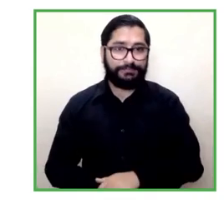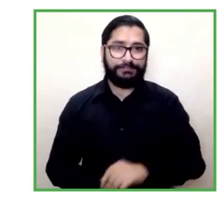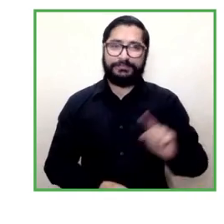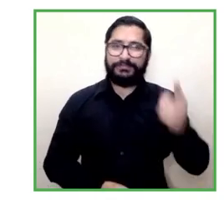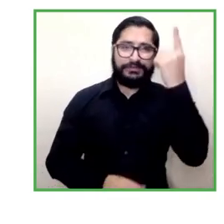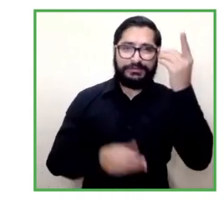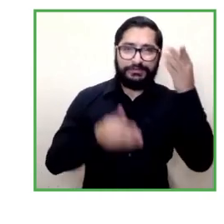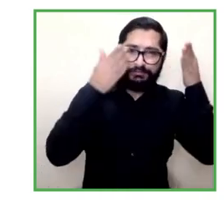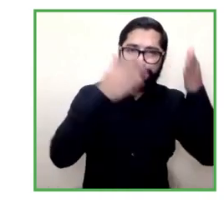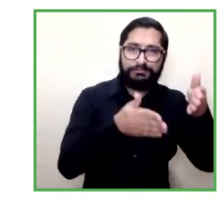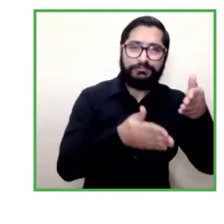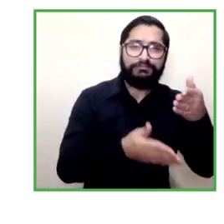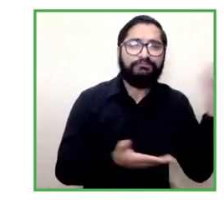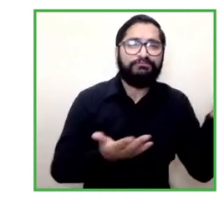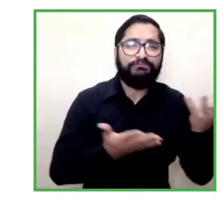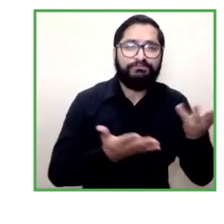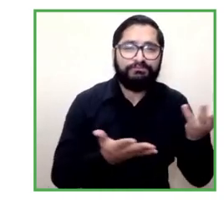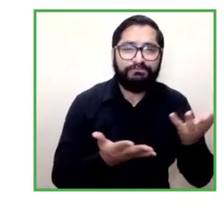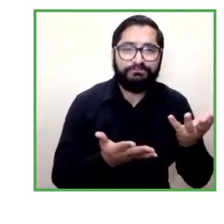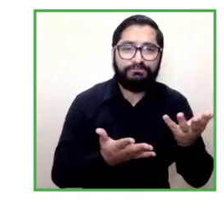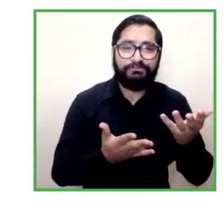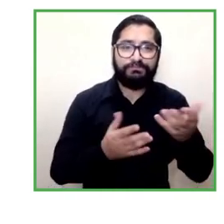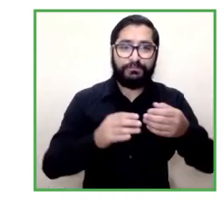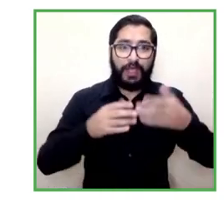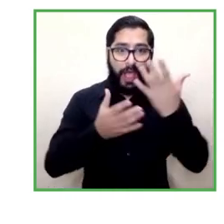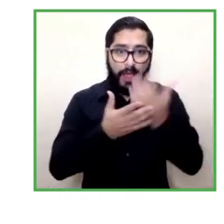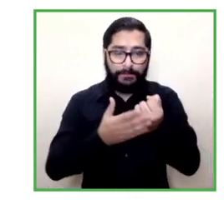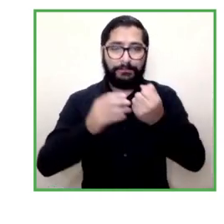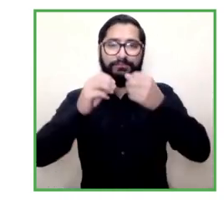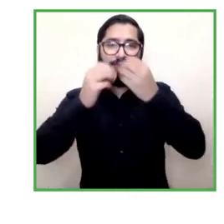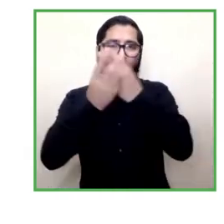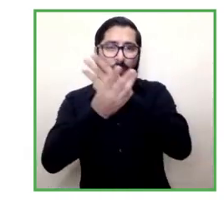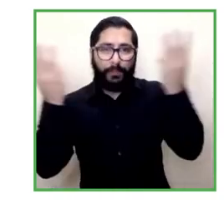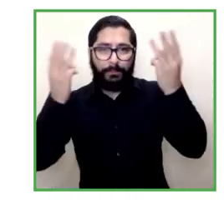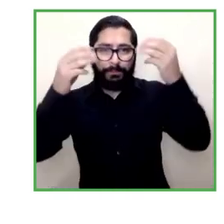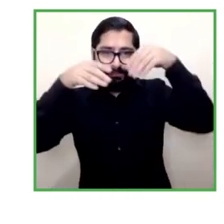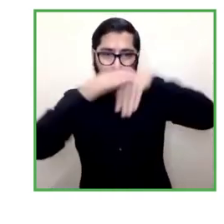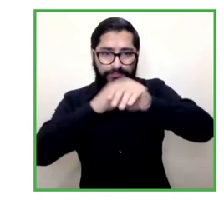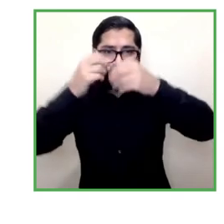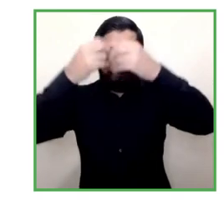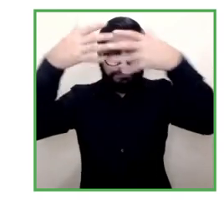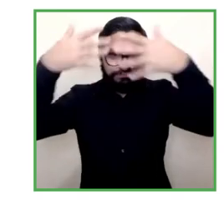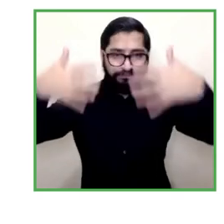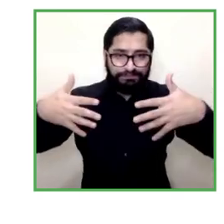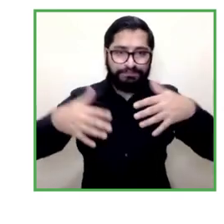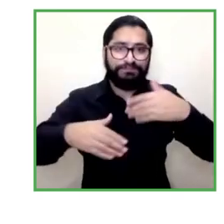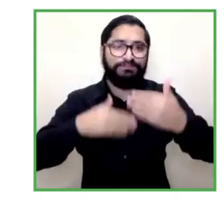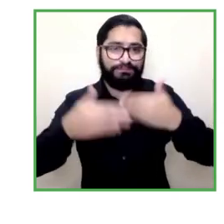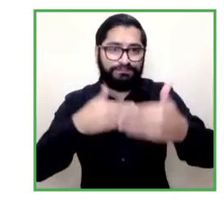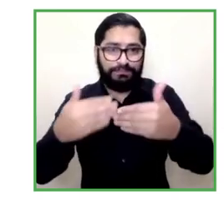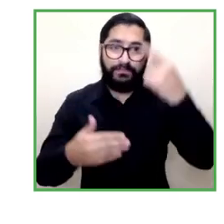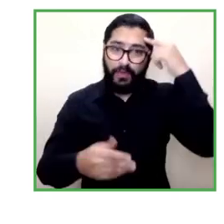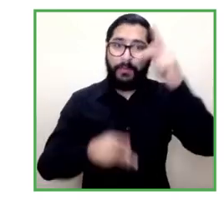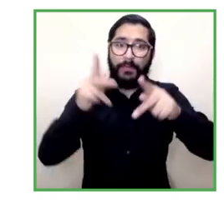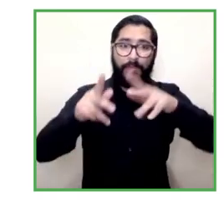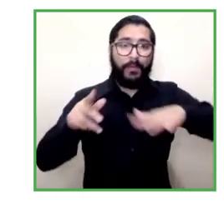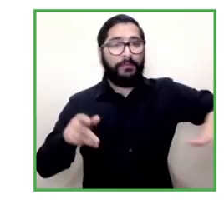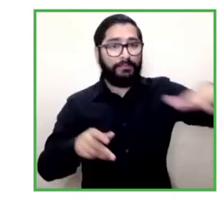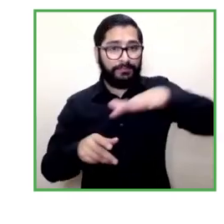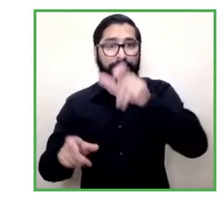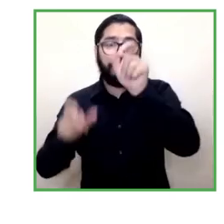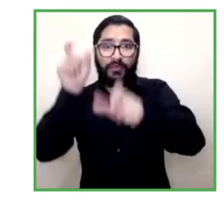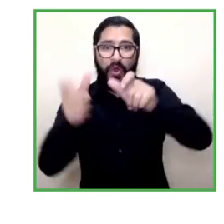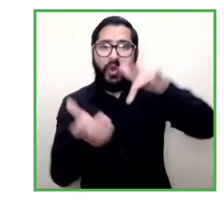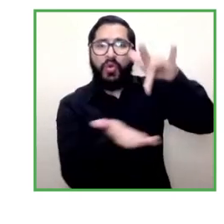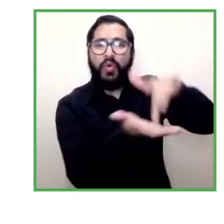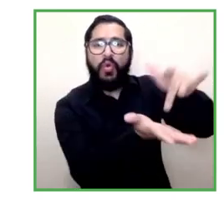can make the venues accessible using our platform easily. So they can buy the sensors, the beacons